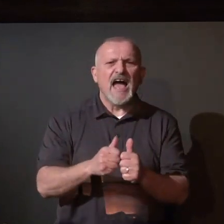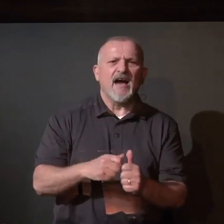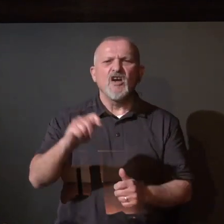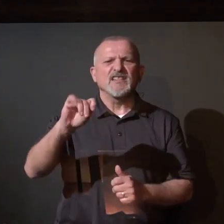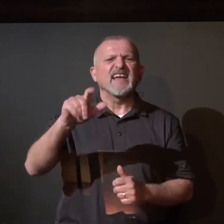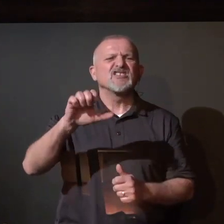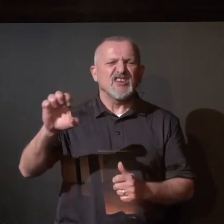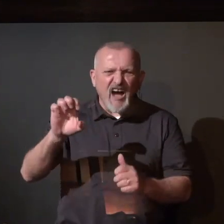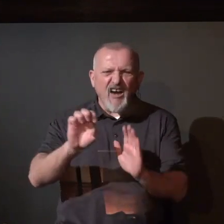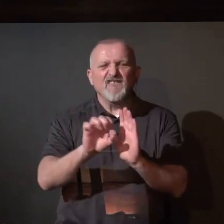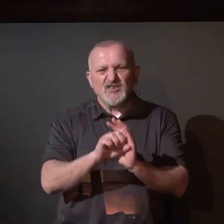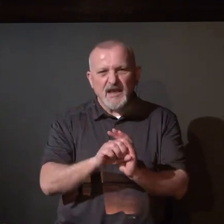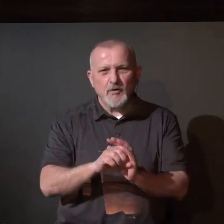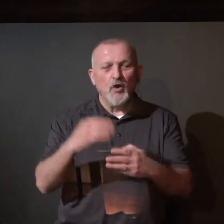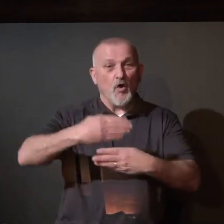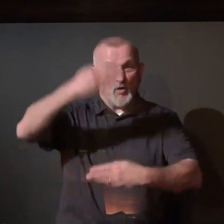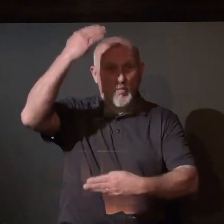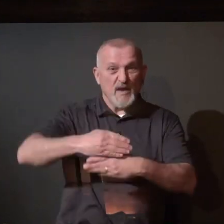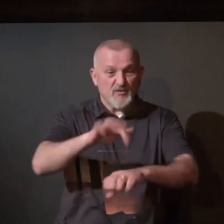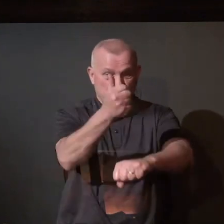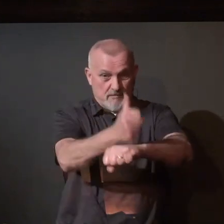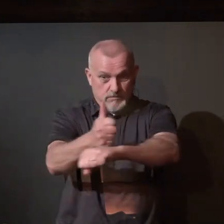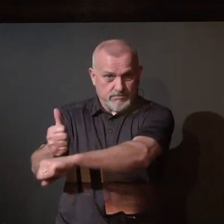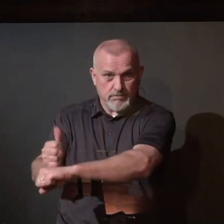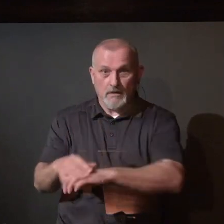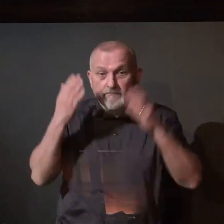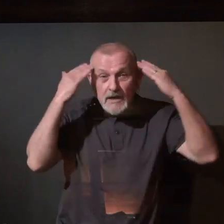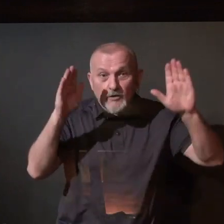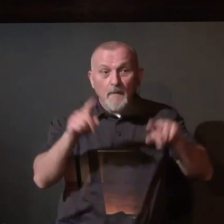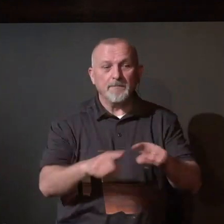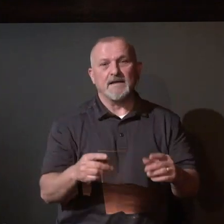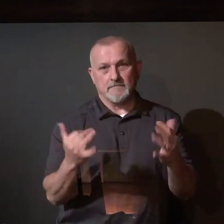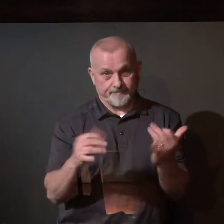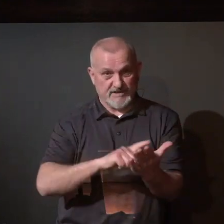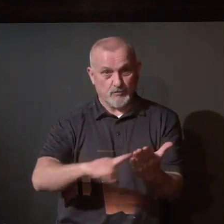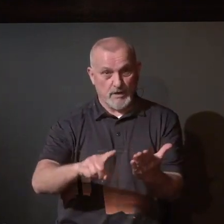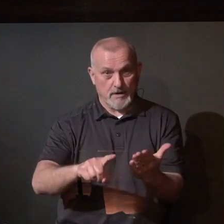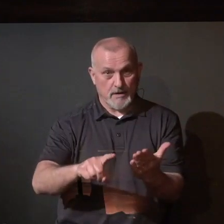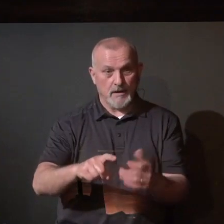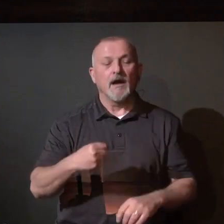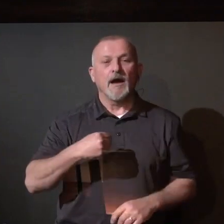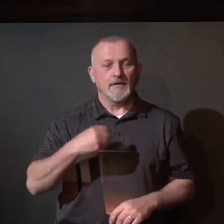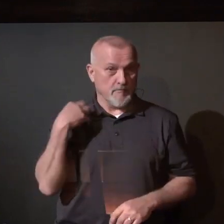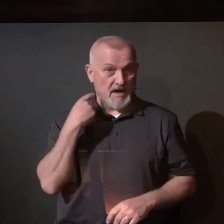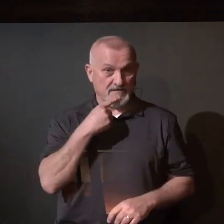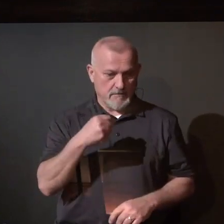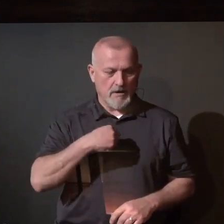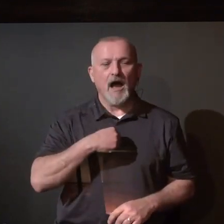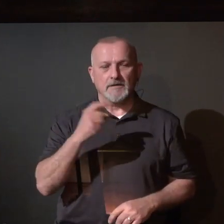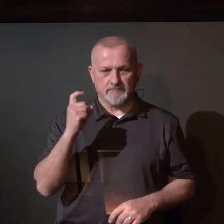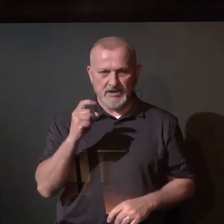this machine. I need you for the next week or two or longer to teach them how to do this. And after you have taught them, after you